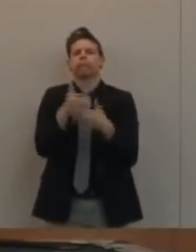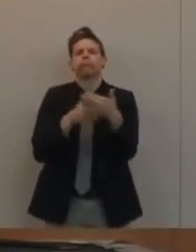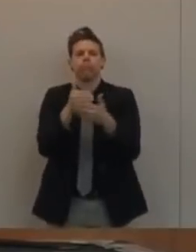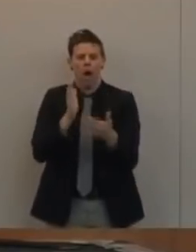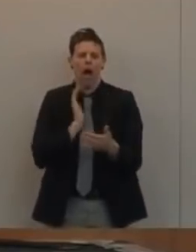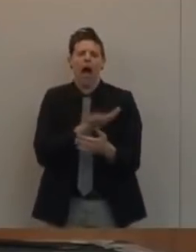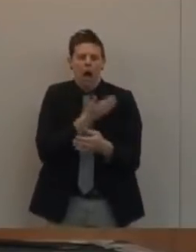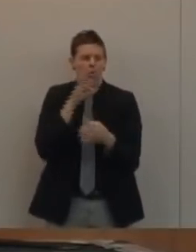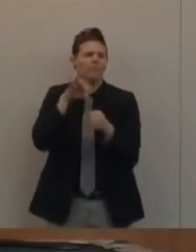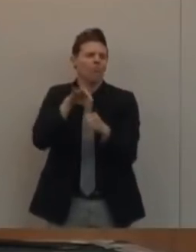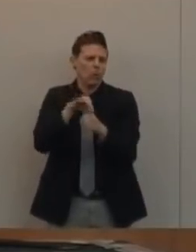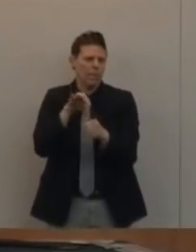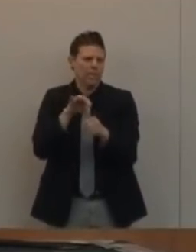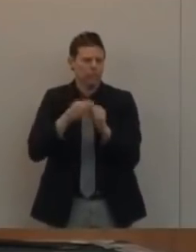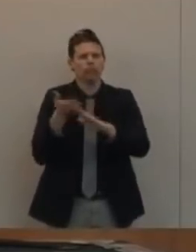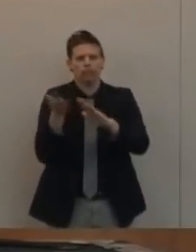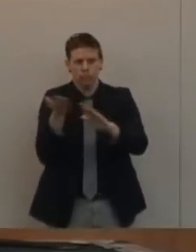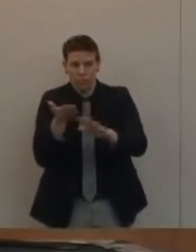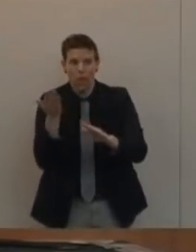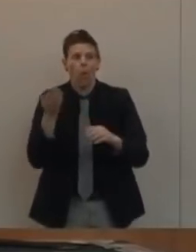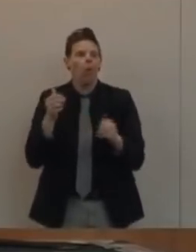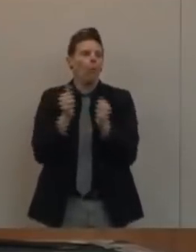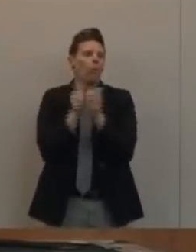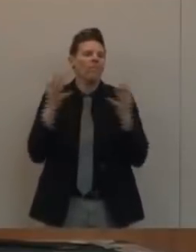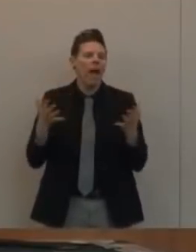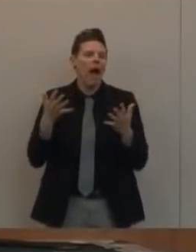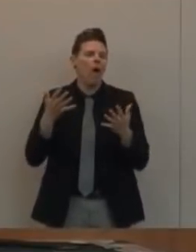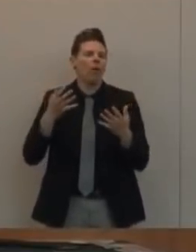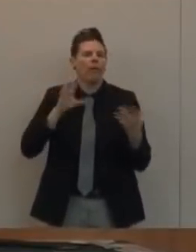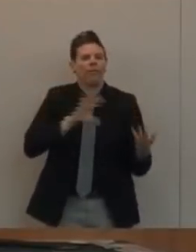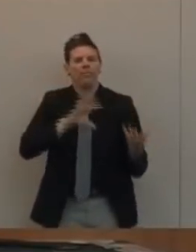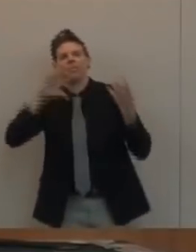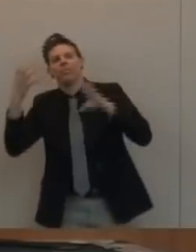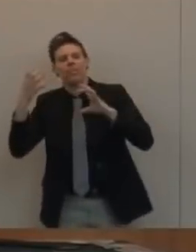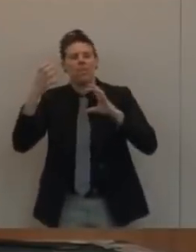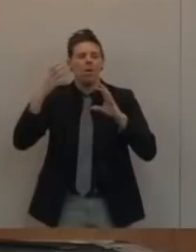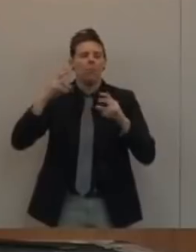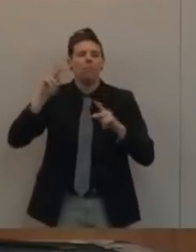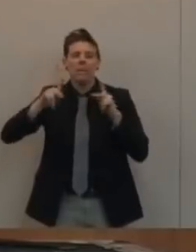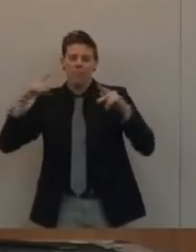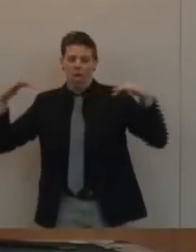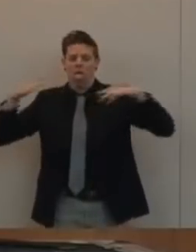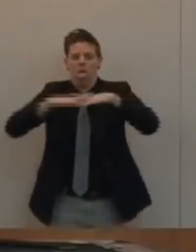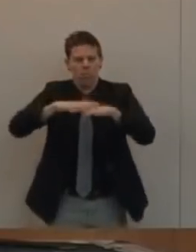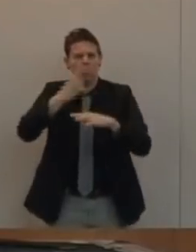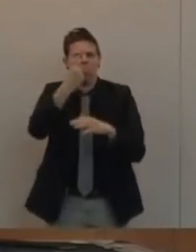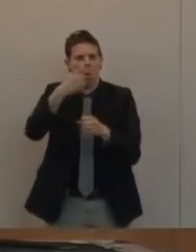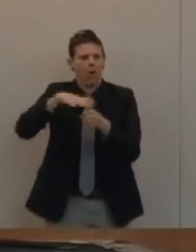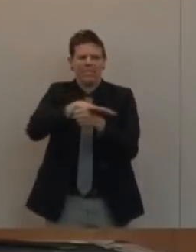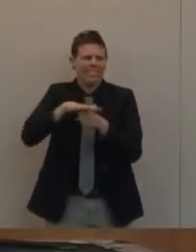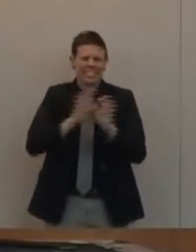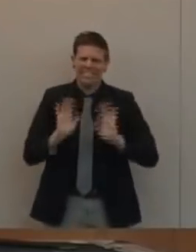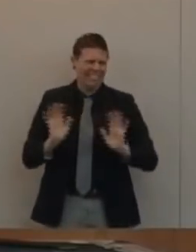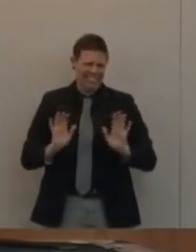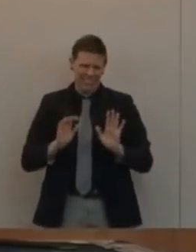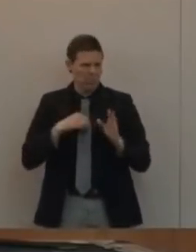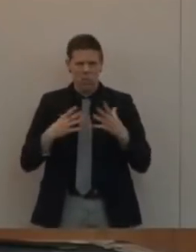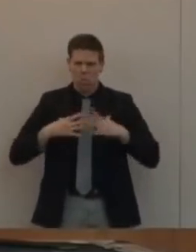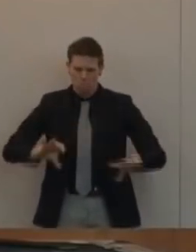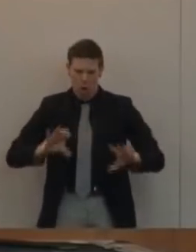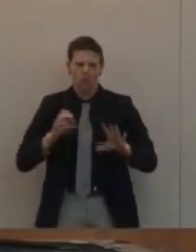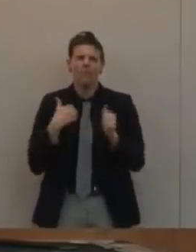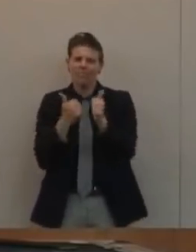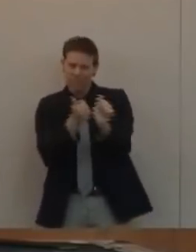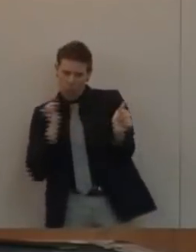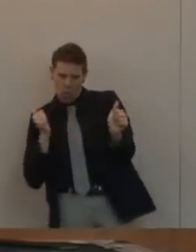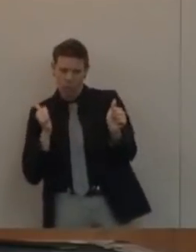voting without creating a situation where you've got large numbers of people who would have to congregate to do that. I don't have a